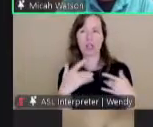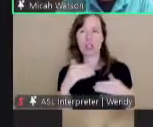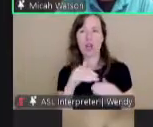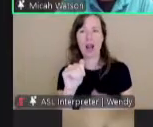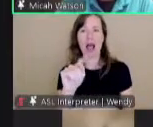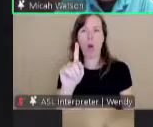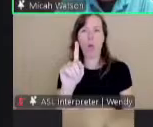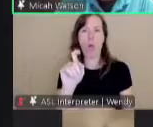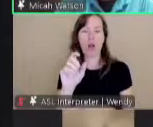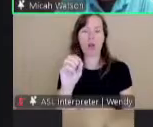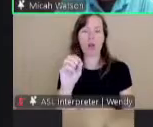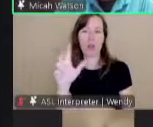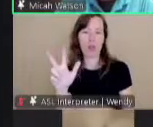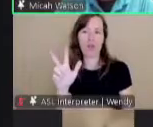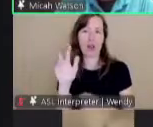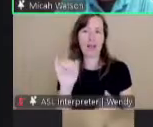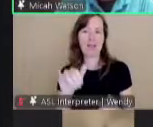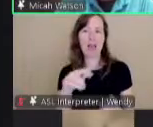somehow become,